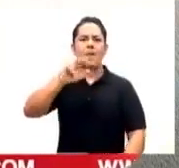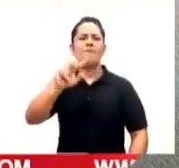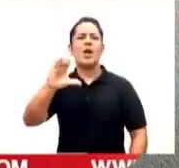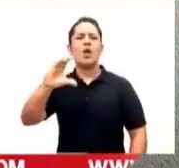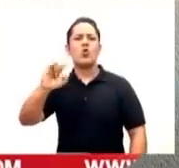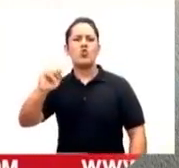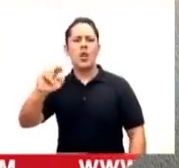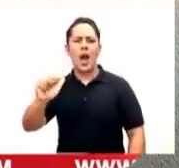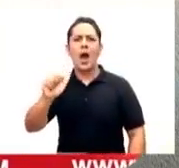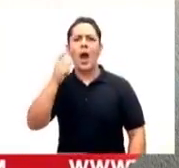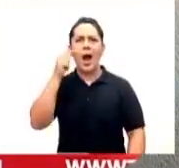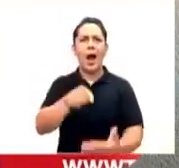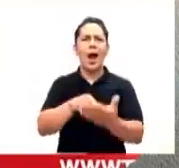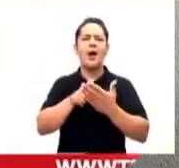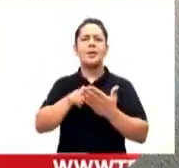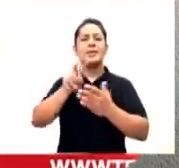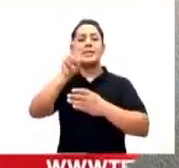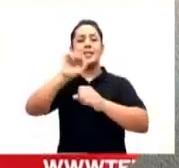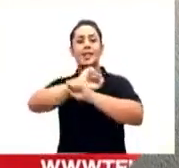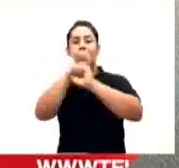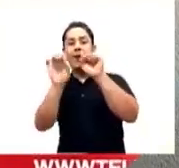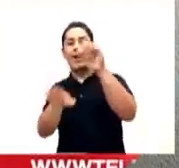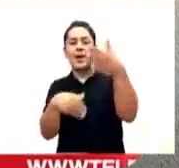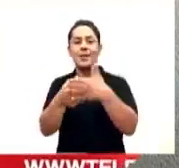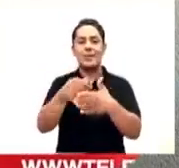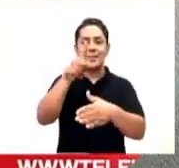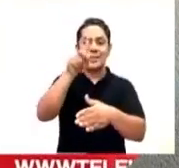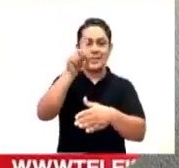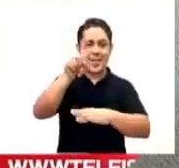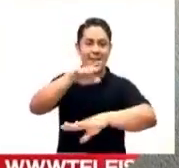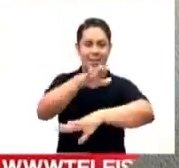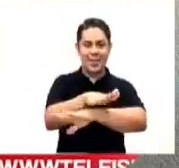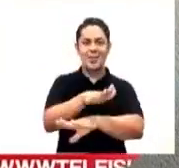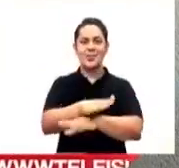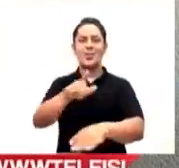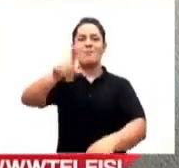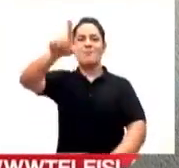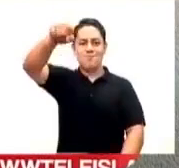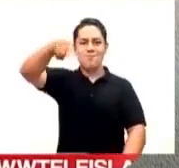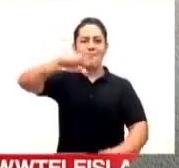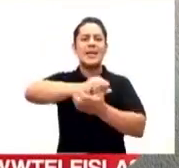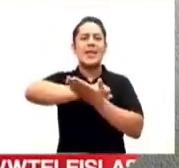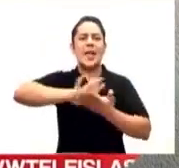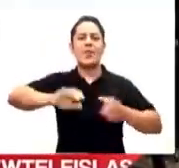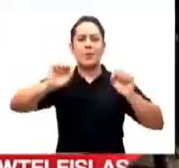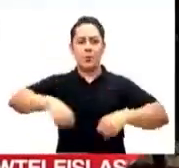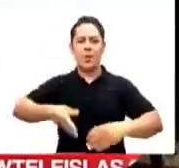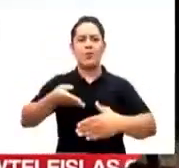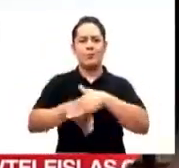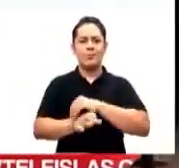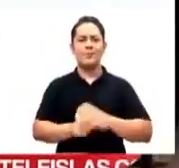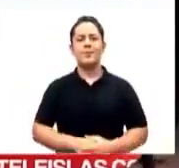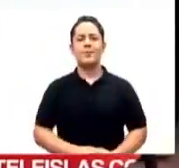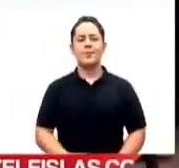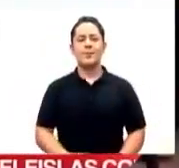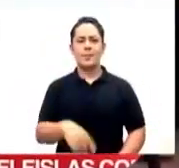the bus have the Mi Vacuna sign in the front window. These routes will run from 7 a.m. every hour until 6